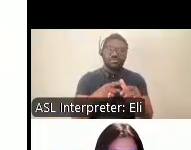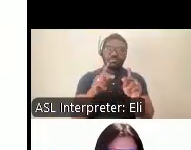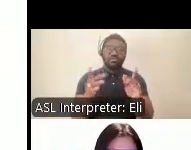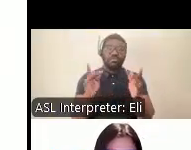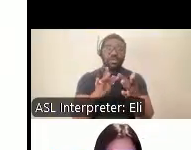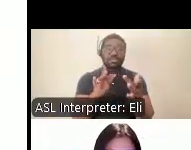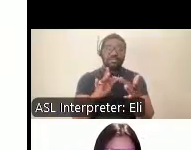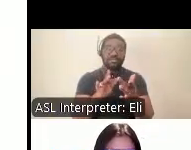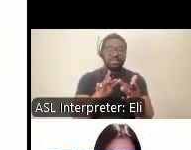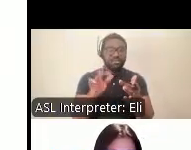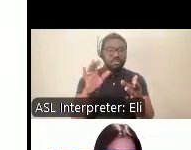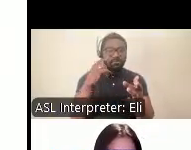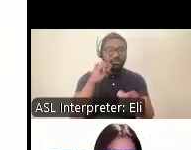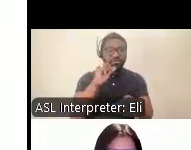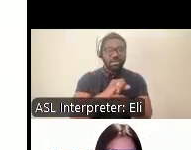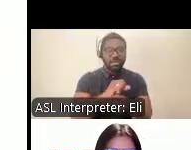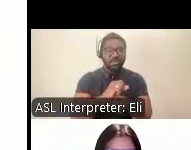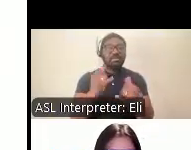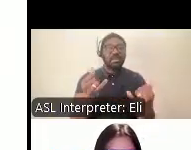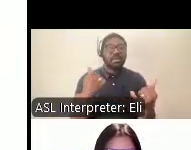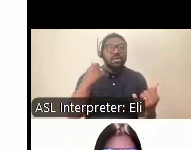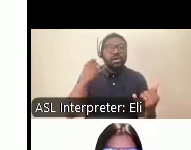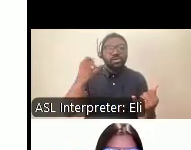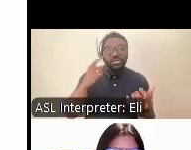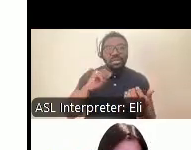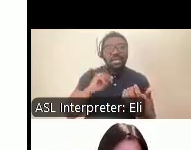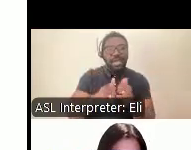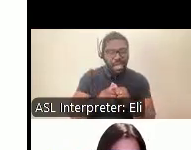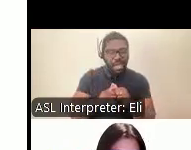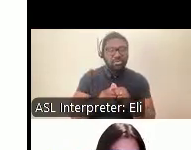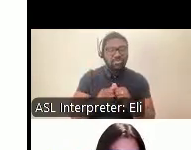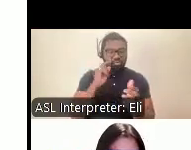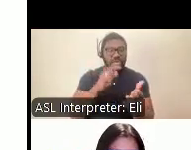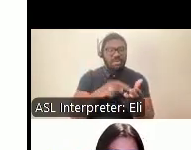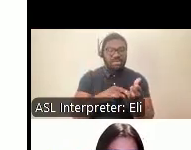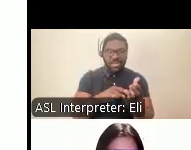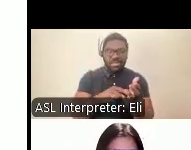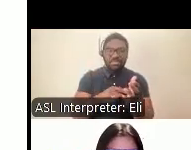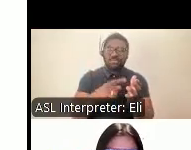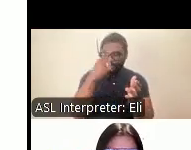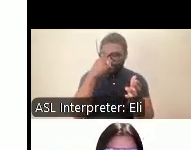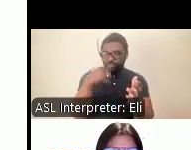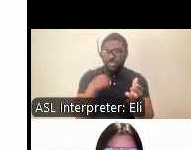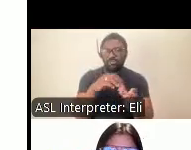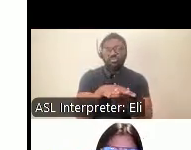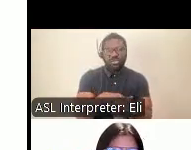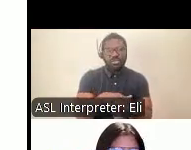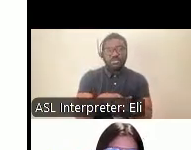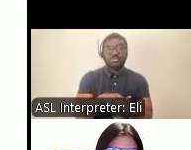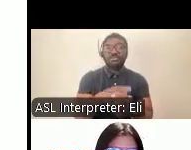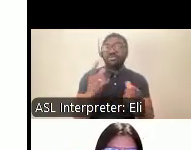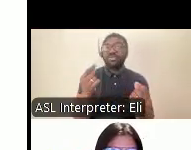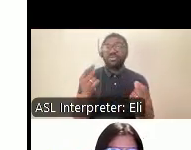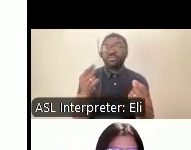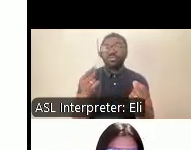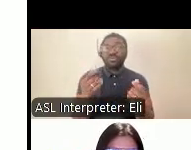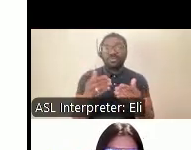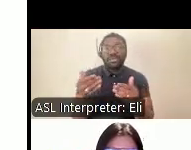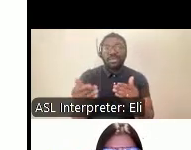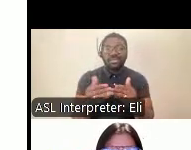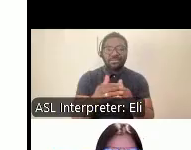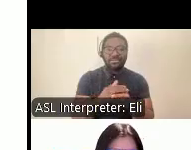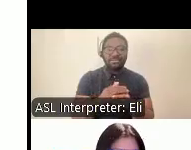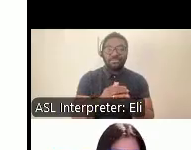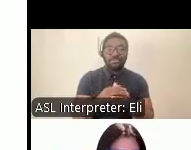to recognize possible signs of mental health stress. This next step is how we respond. You're not expected to diagnose